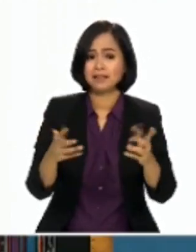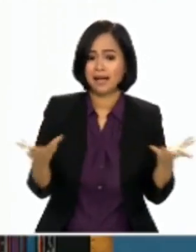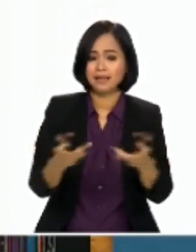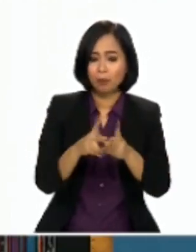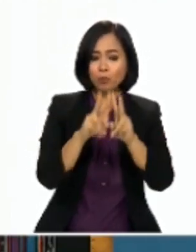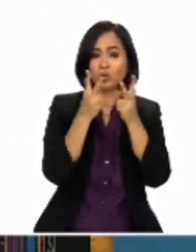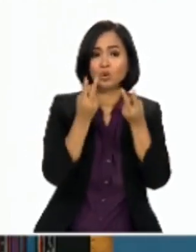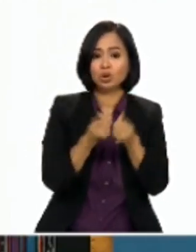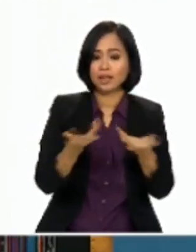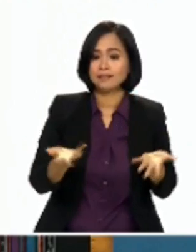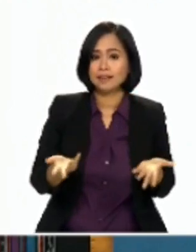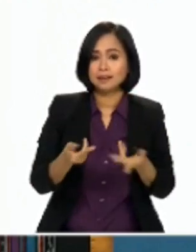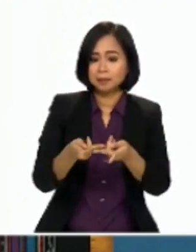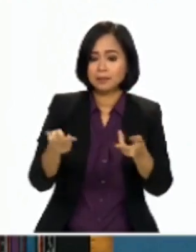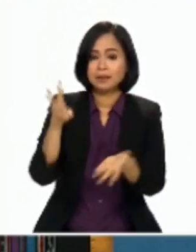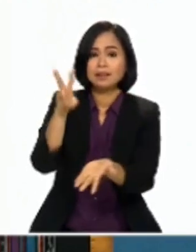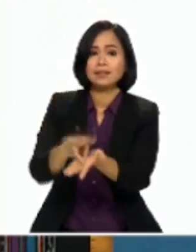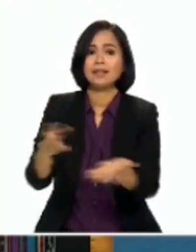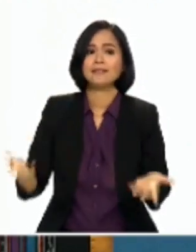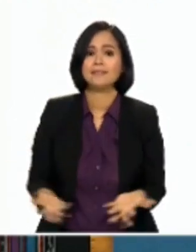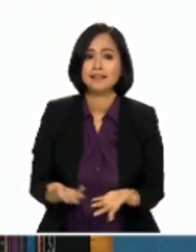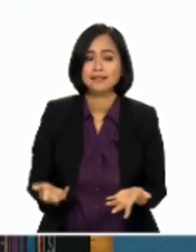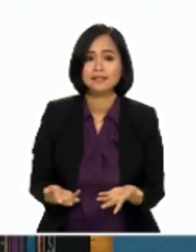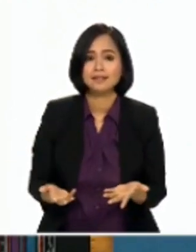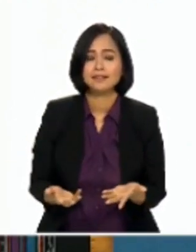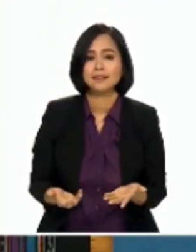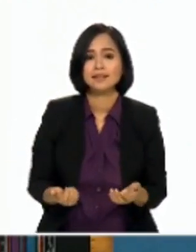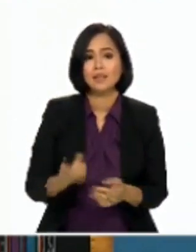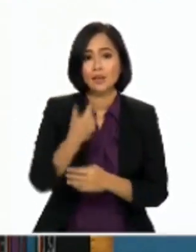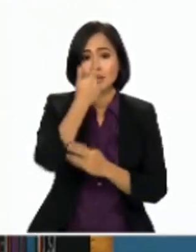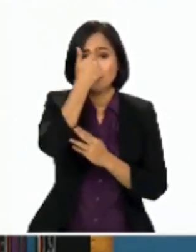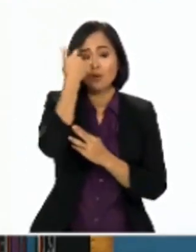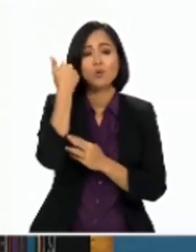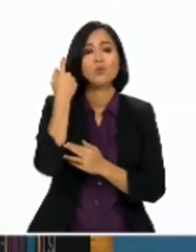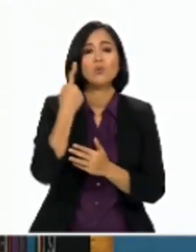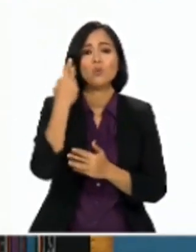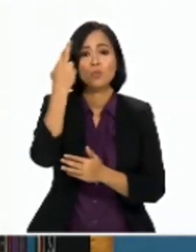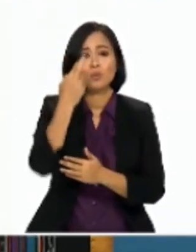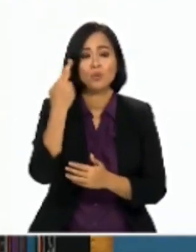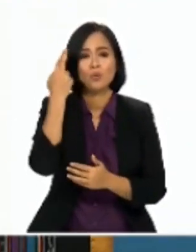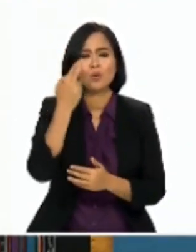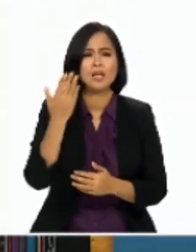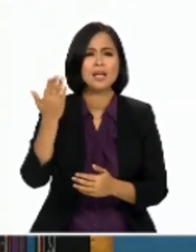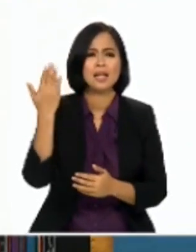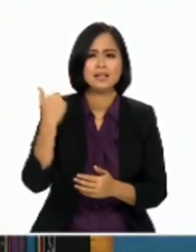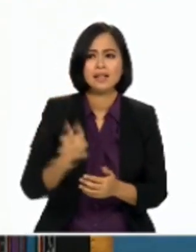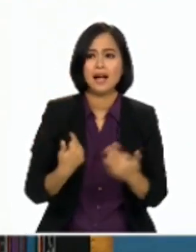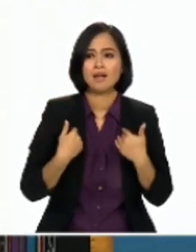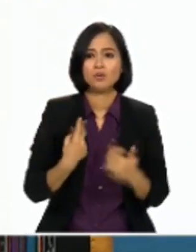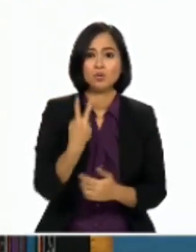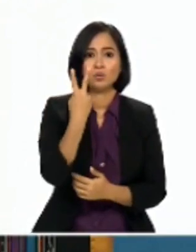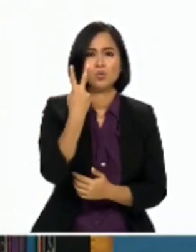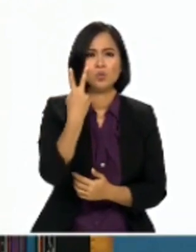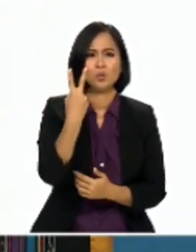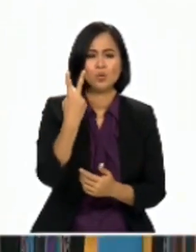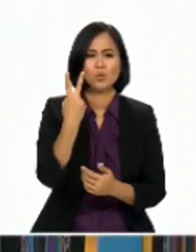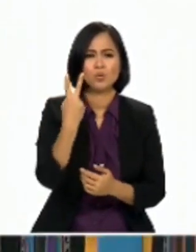position because of that fiasco noong dalawang nag-stand off